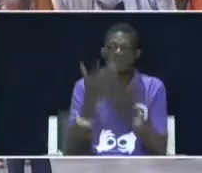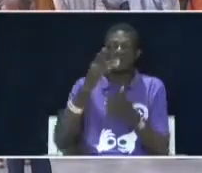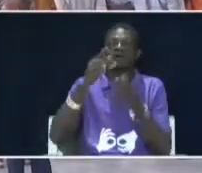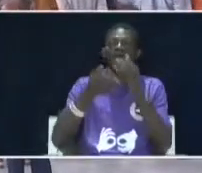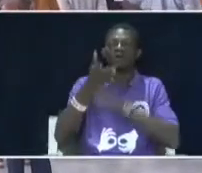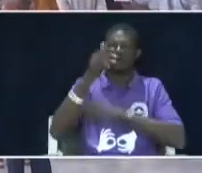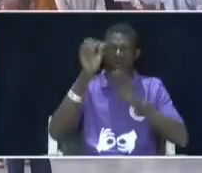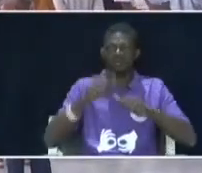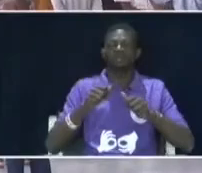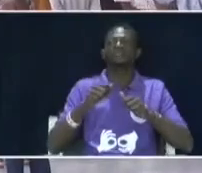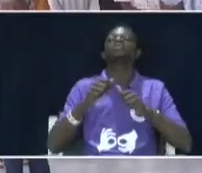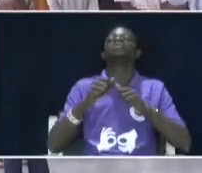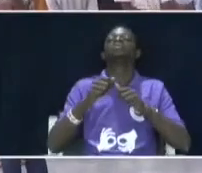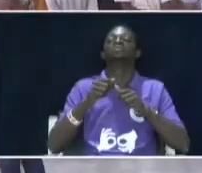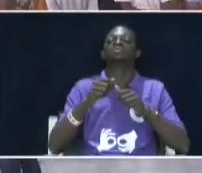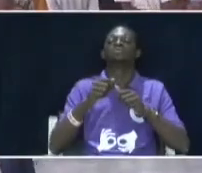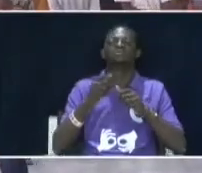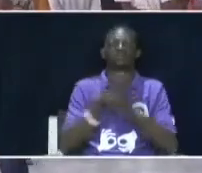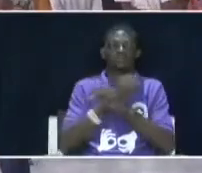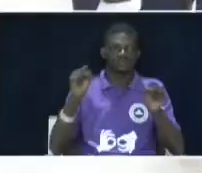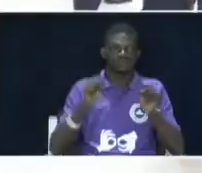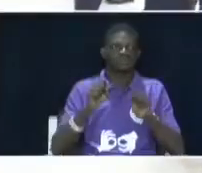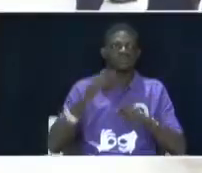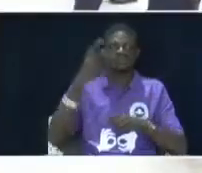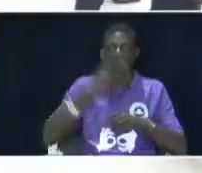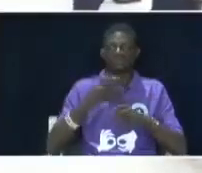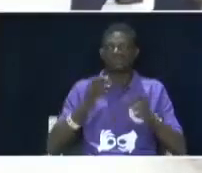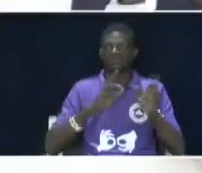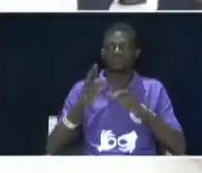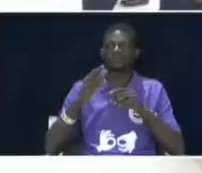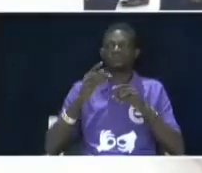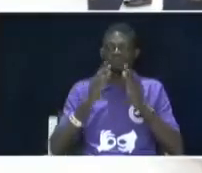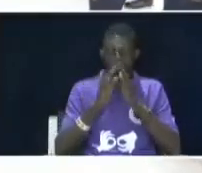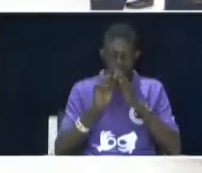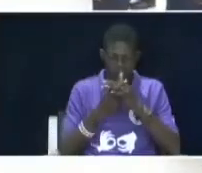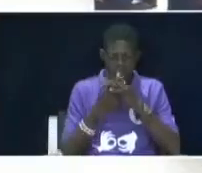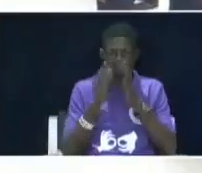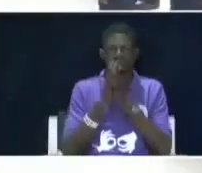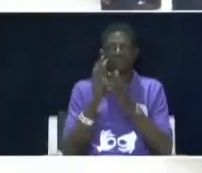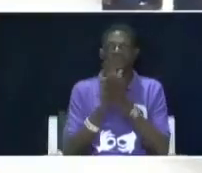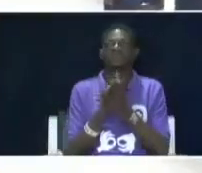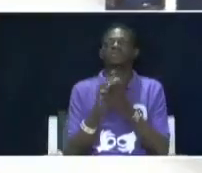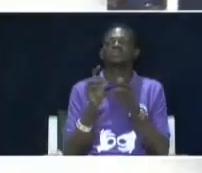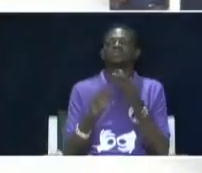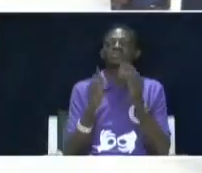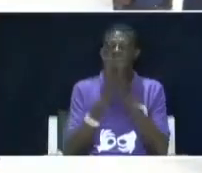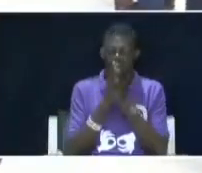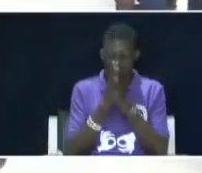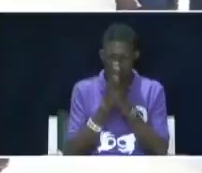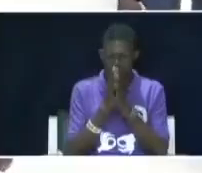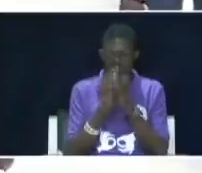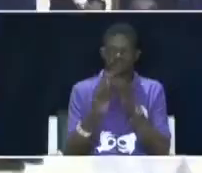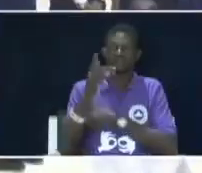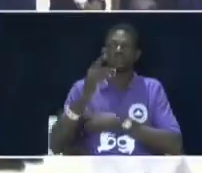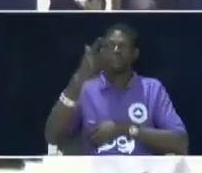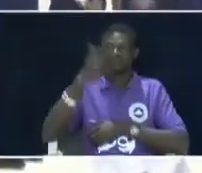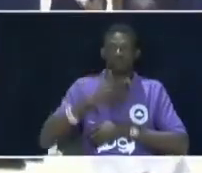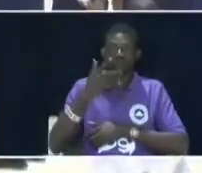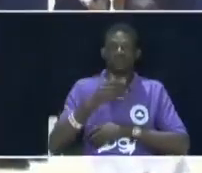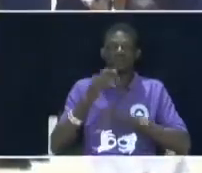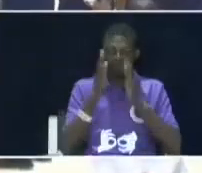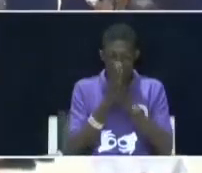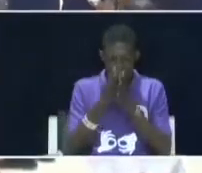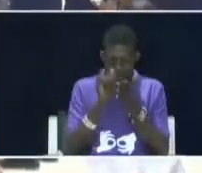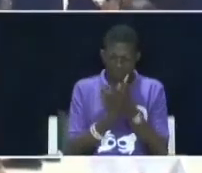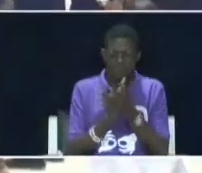Now, those of you already in front, begin to pray, begin to cry unto God. Ask him to have mercy on you.